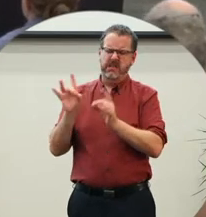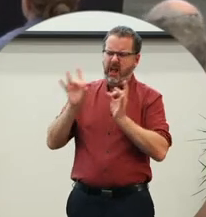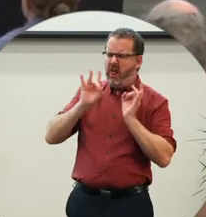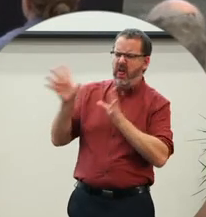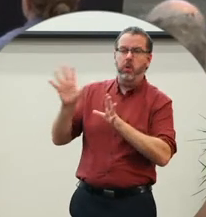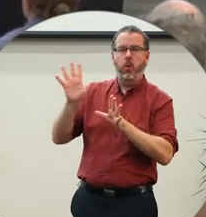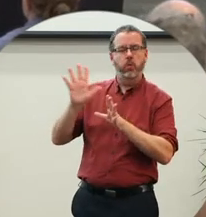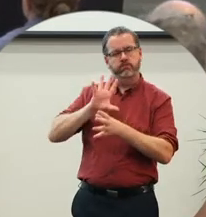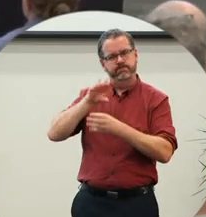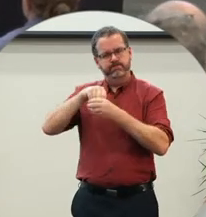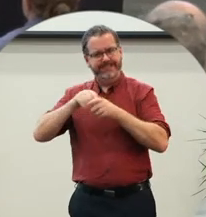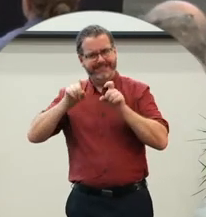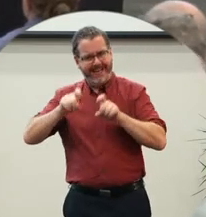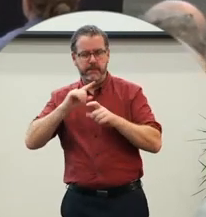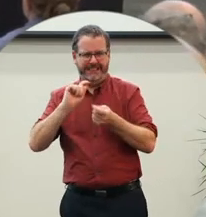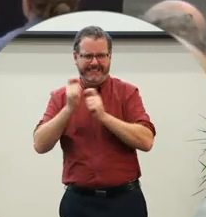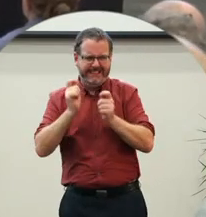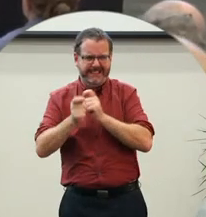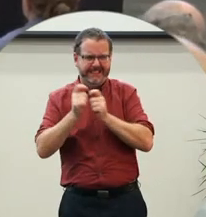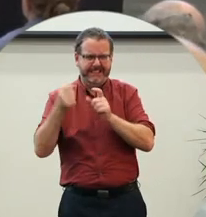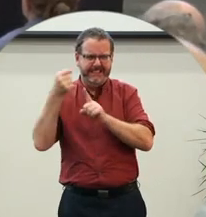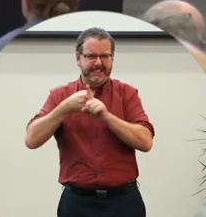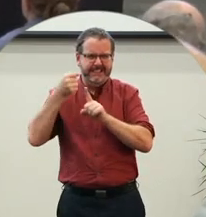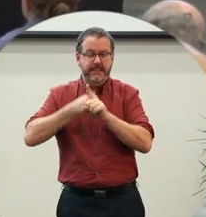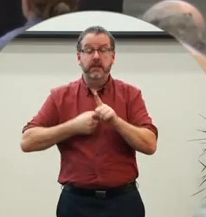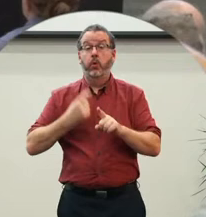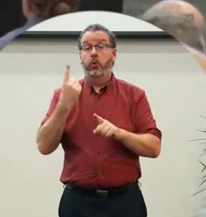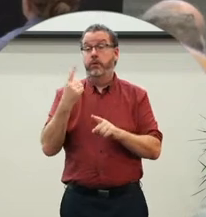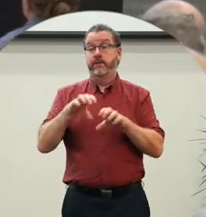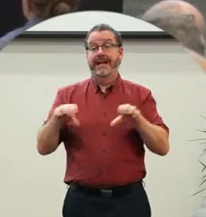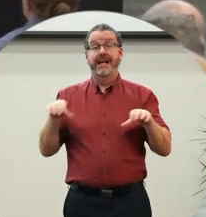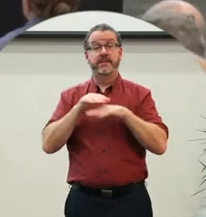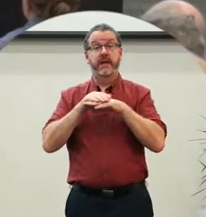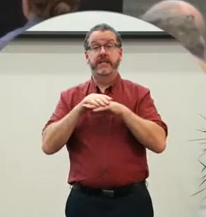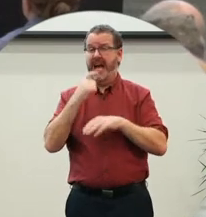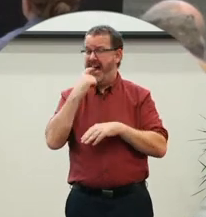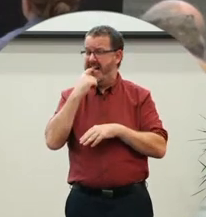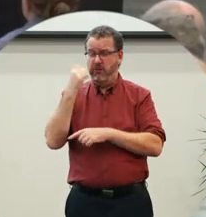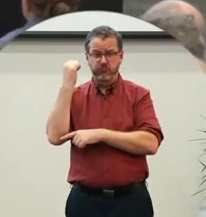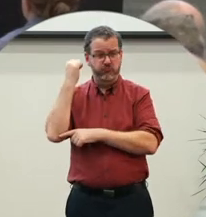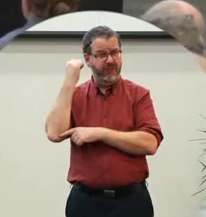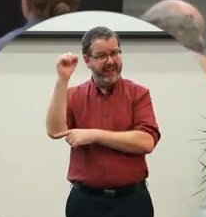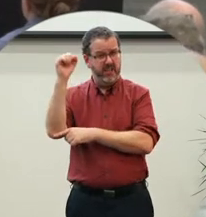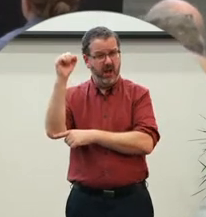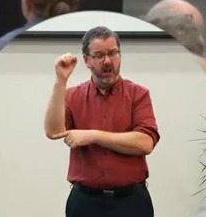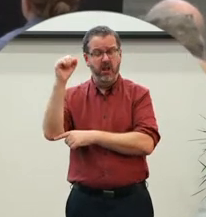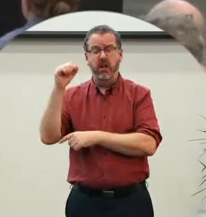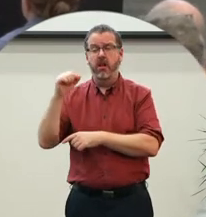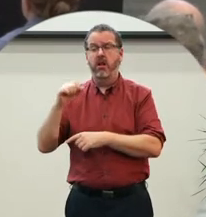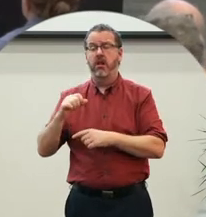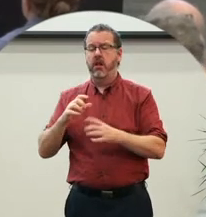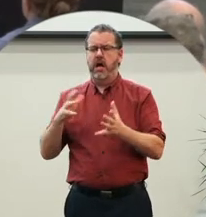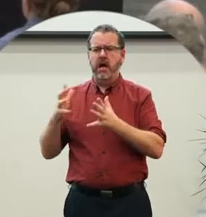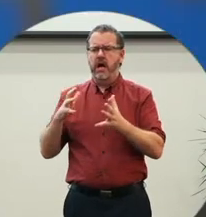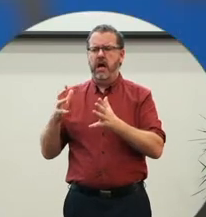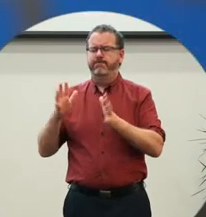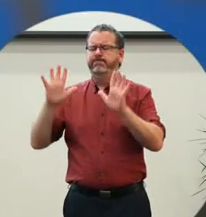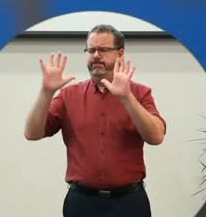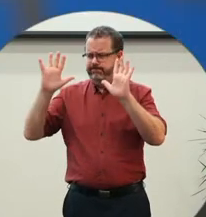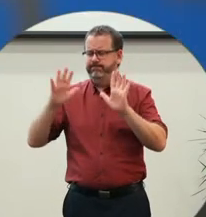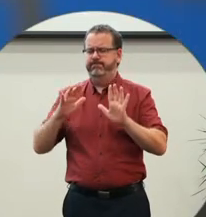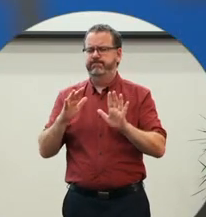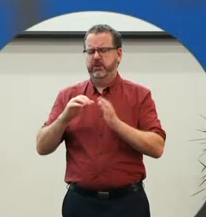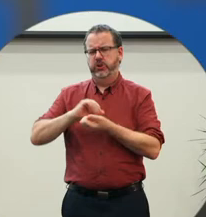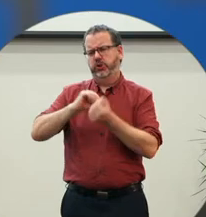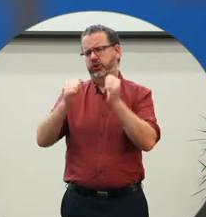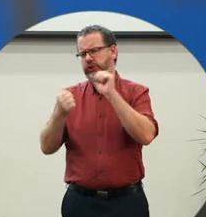the volunteers who was in the claimants union with her, who was a real radical, kind of rethought her life and became a solicitor, and on her